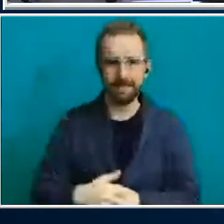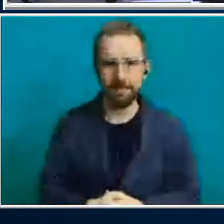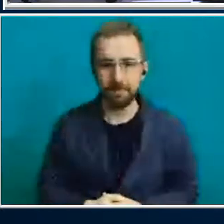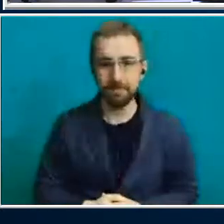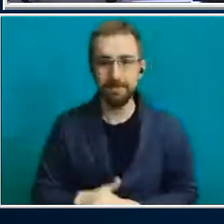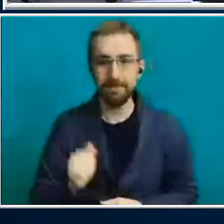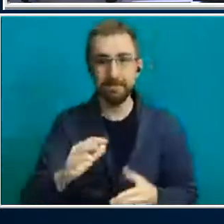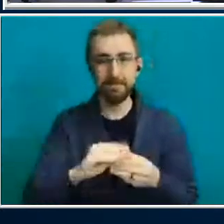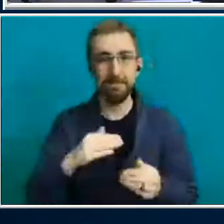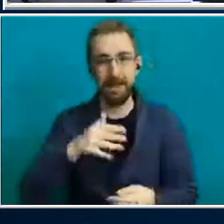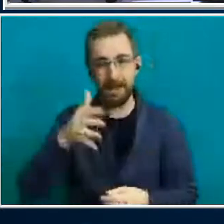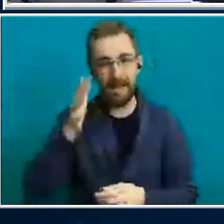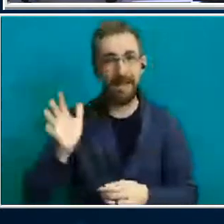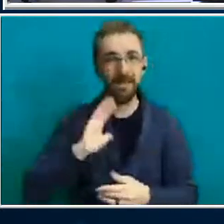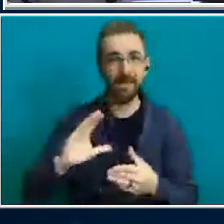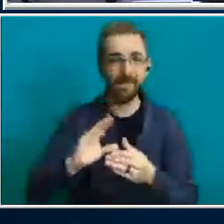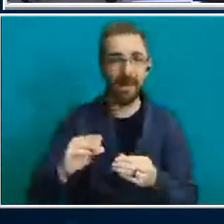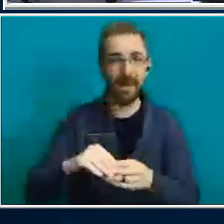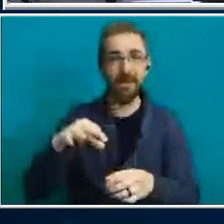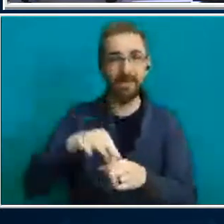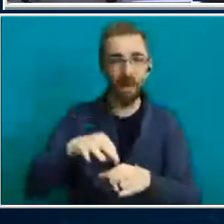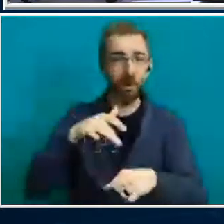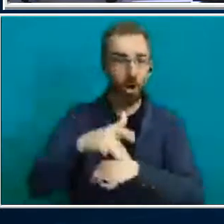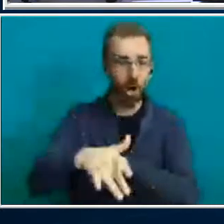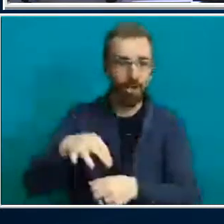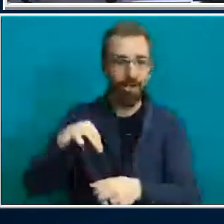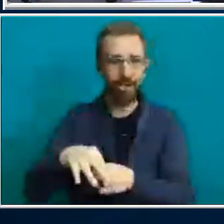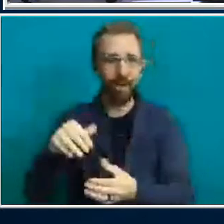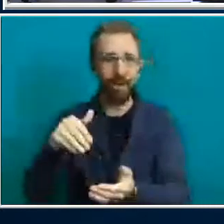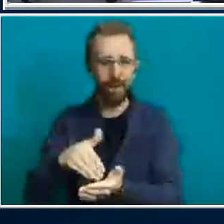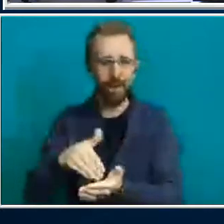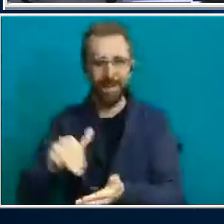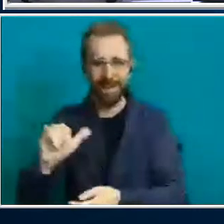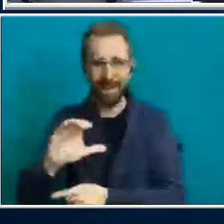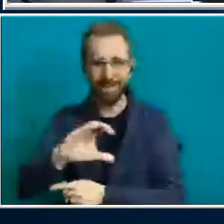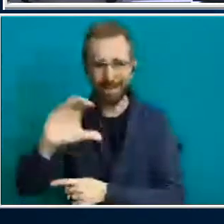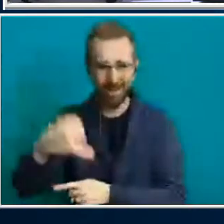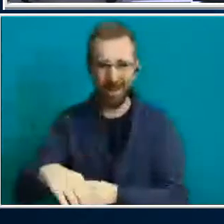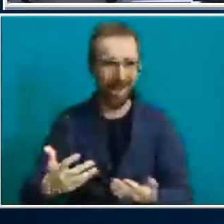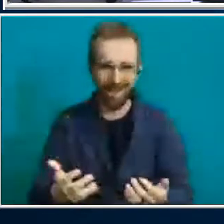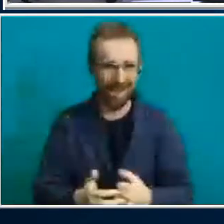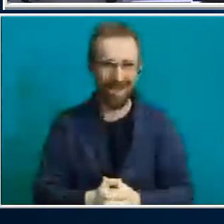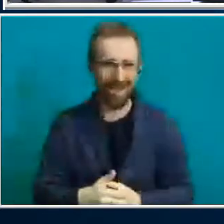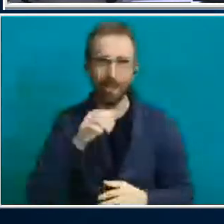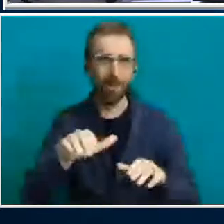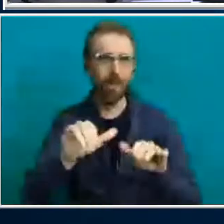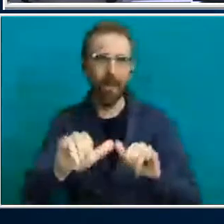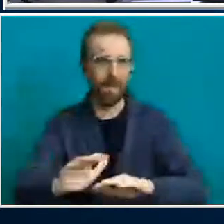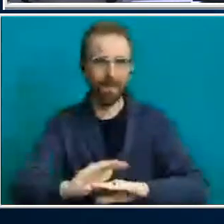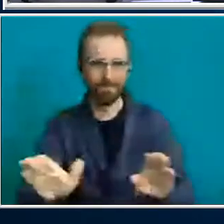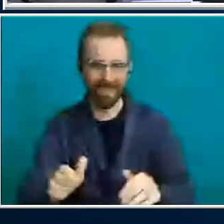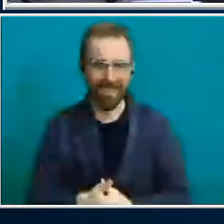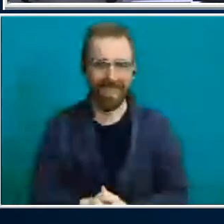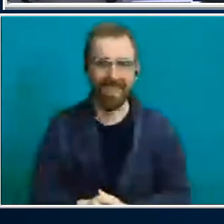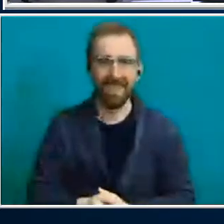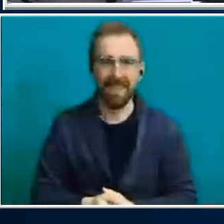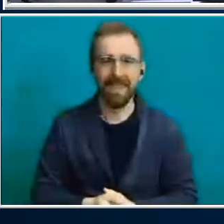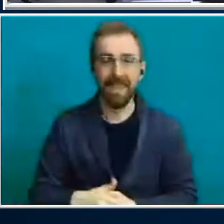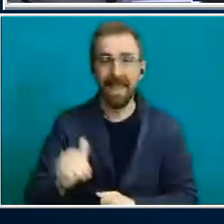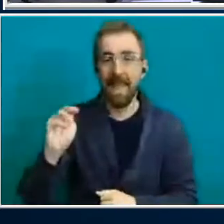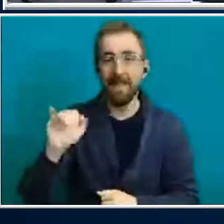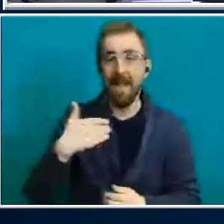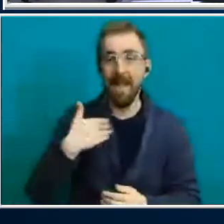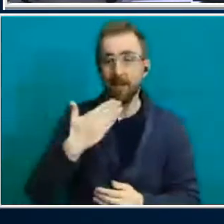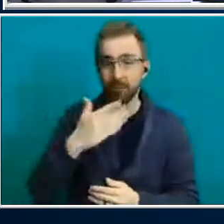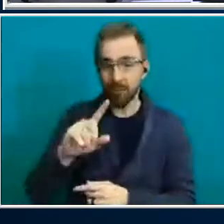to say, vote early and vote often, like they do in Chicago. Don't do that. Don't do that. All right, Amy has a great question. Amy wants